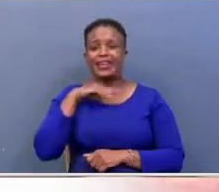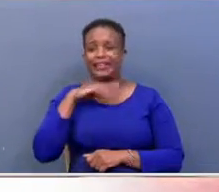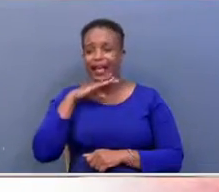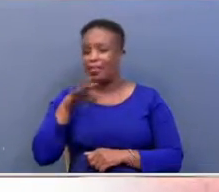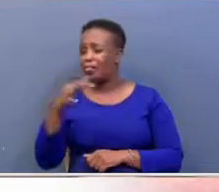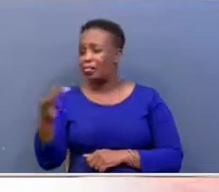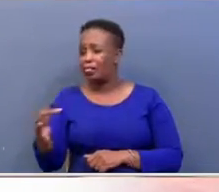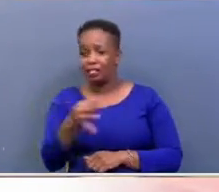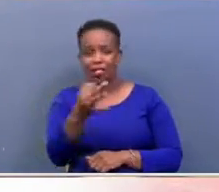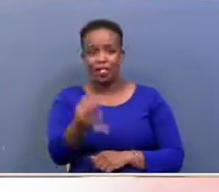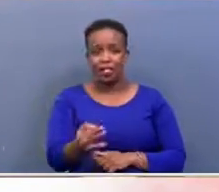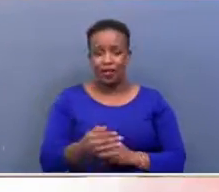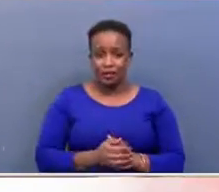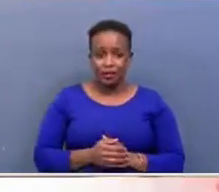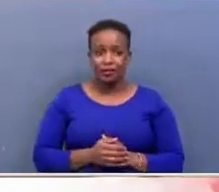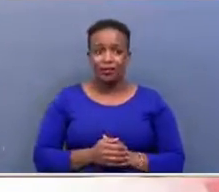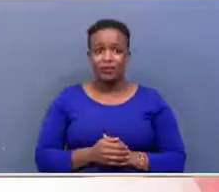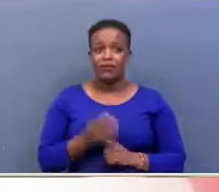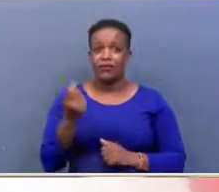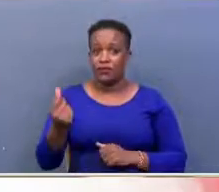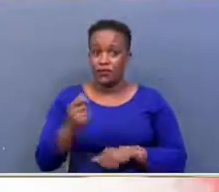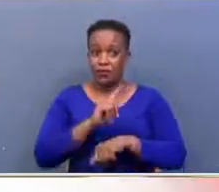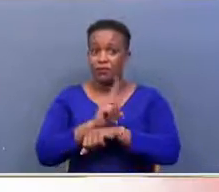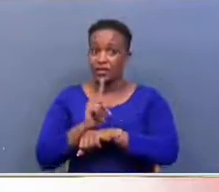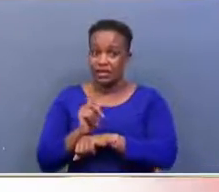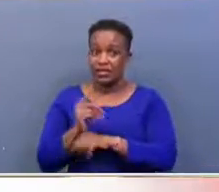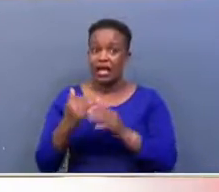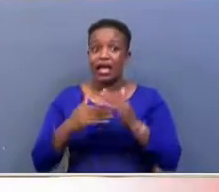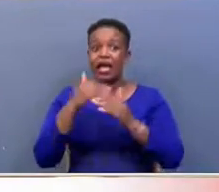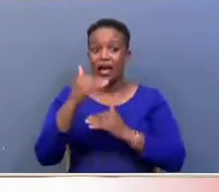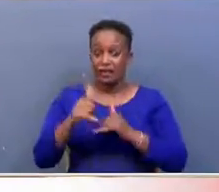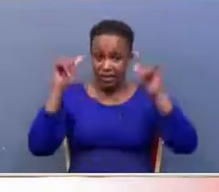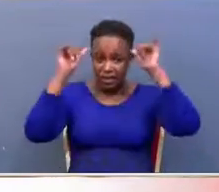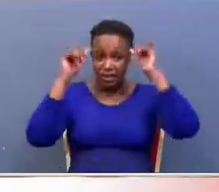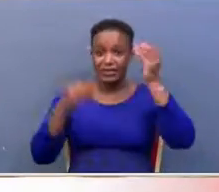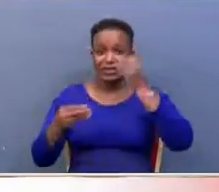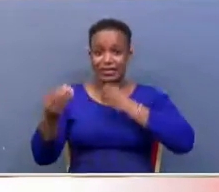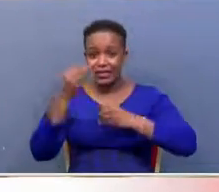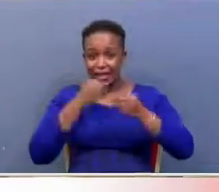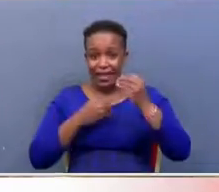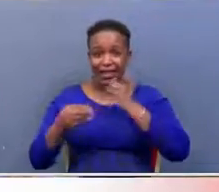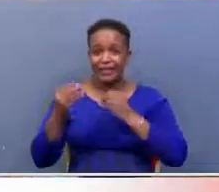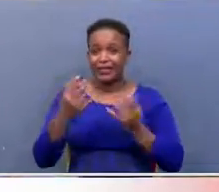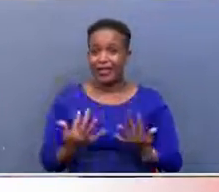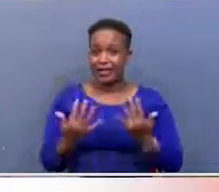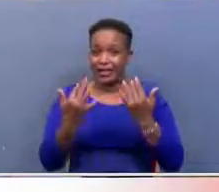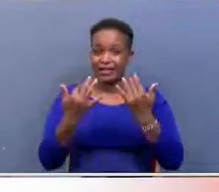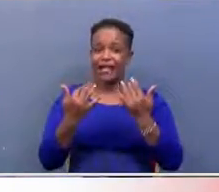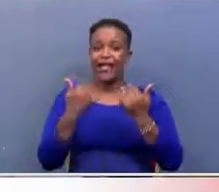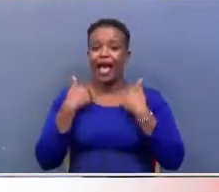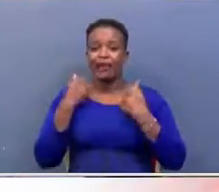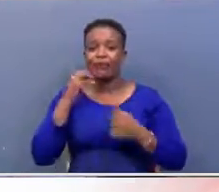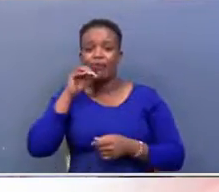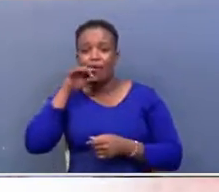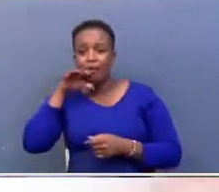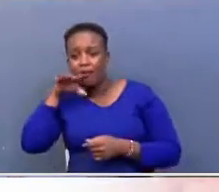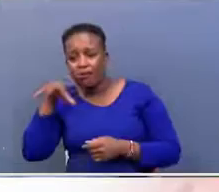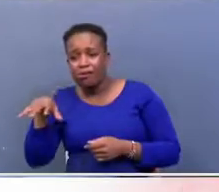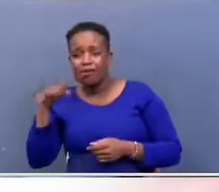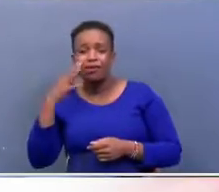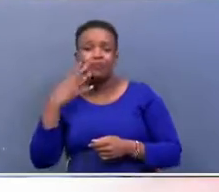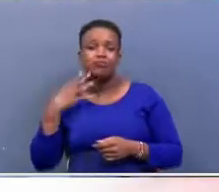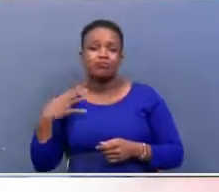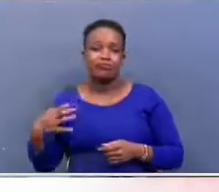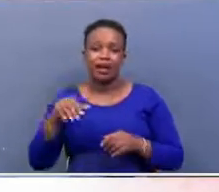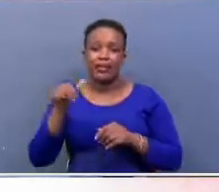Minutes after the cows ate the grass, they began to produce foam through the mouth and nose. Unakuta hata wengine sasa